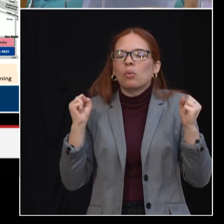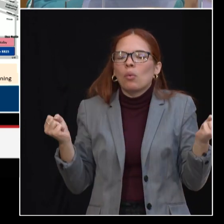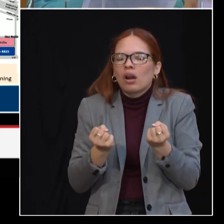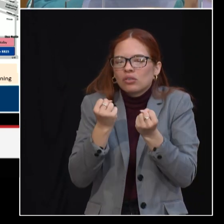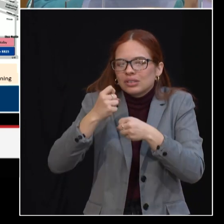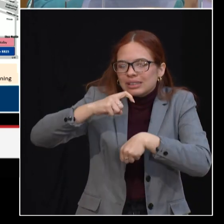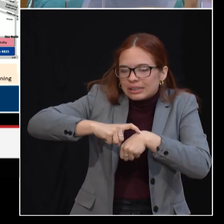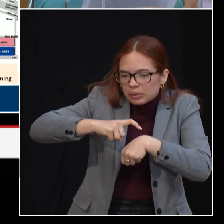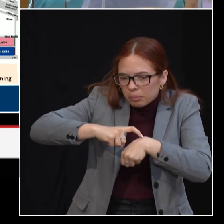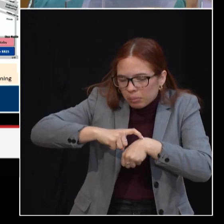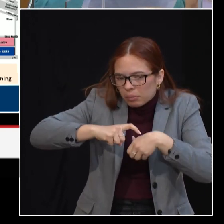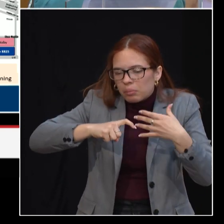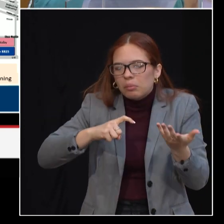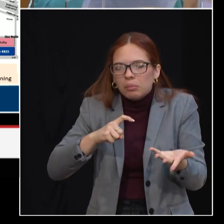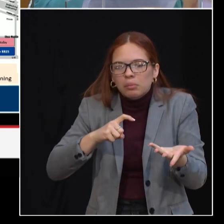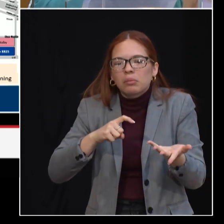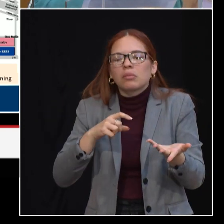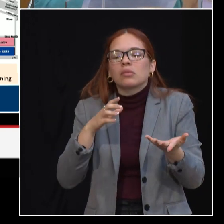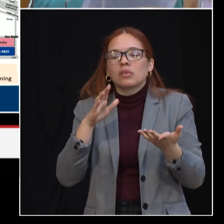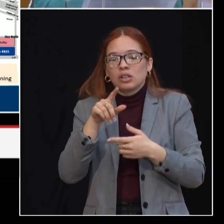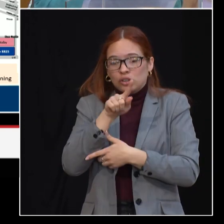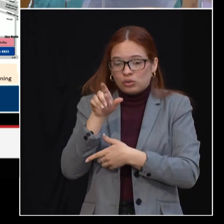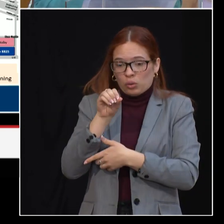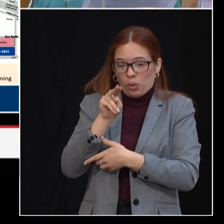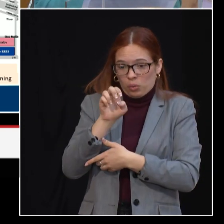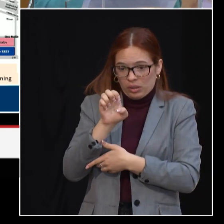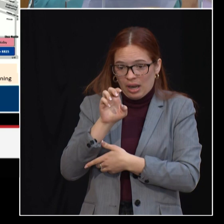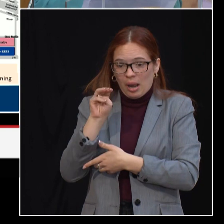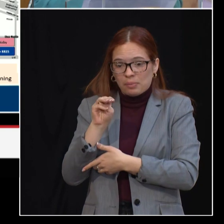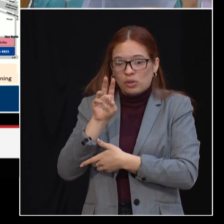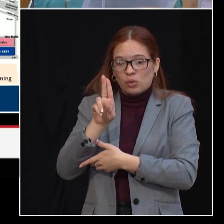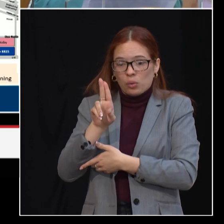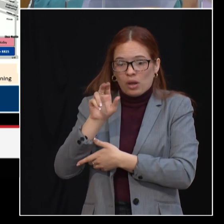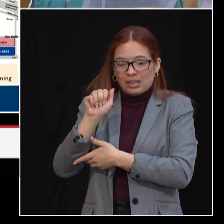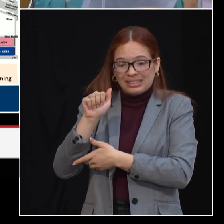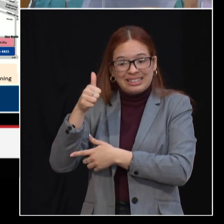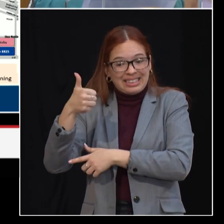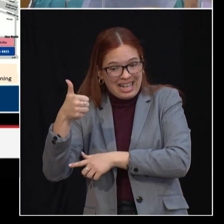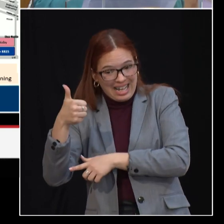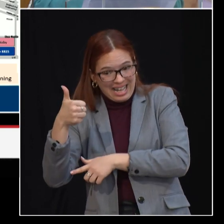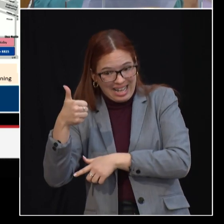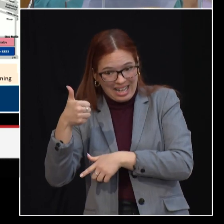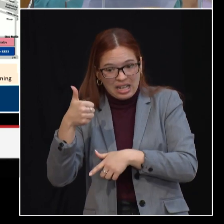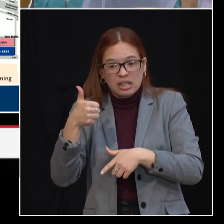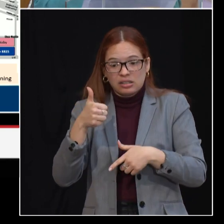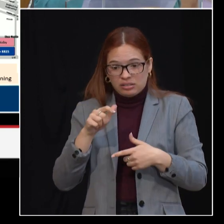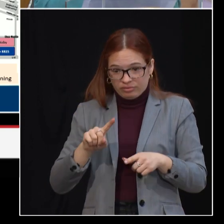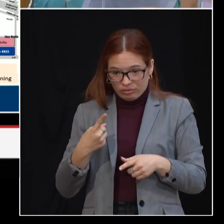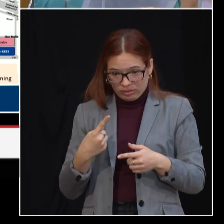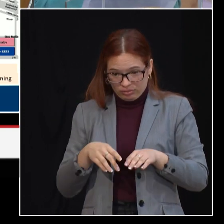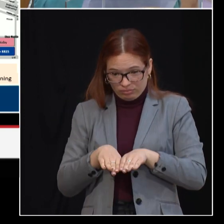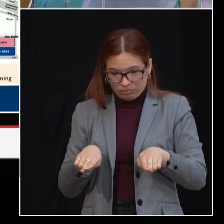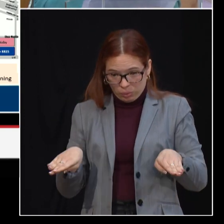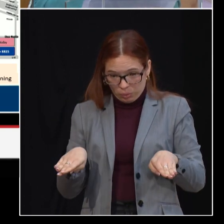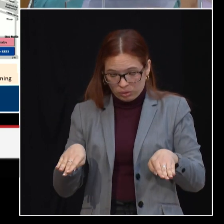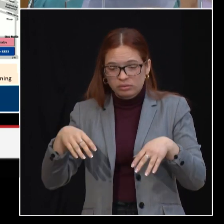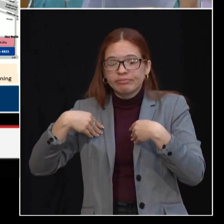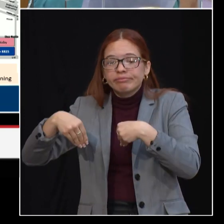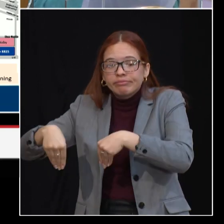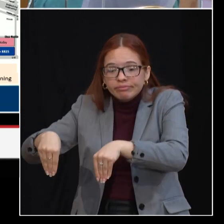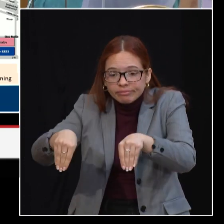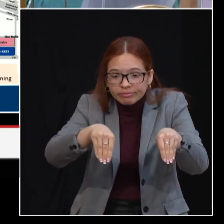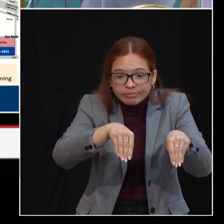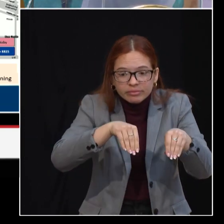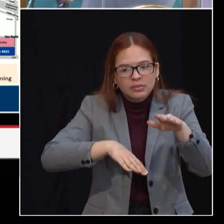have the current zoning is MU10, allowing for ground floor retail topped with up to 352